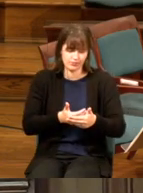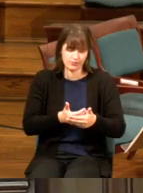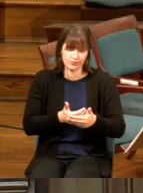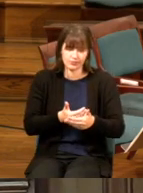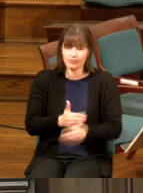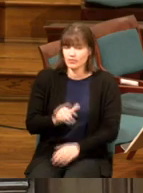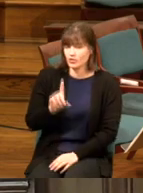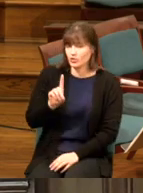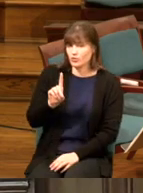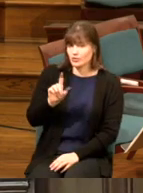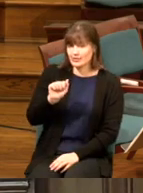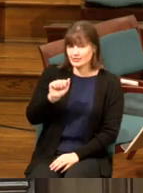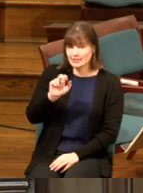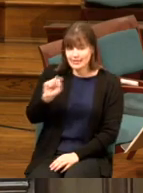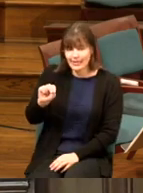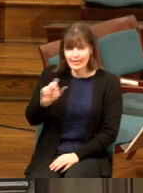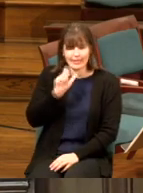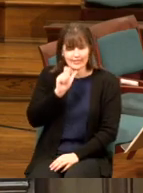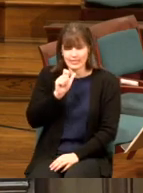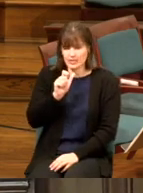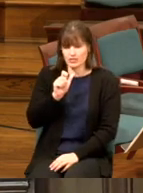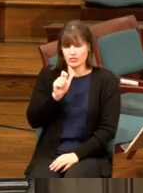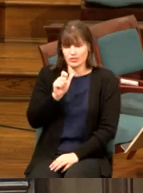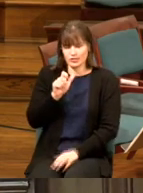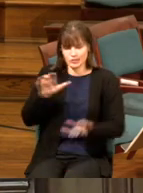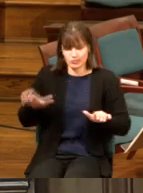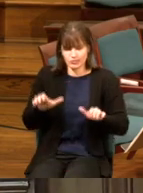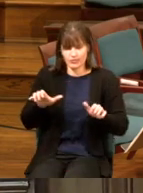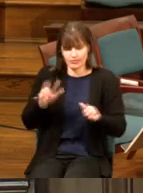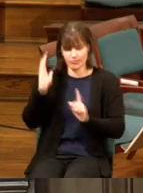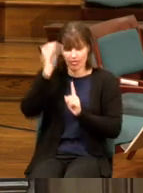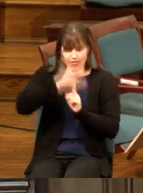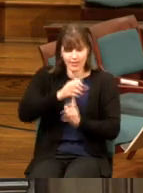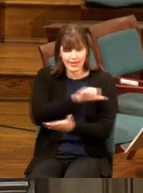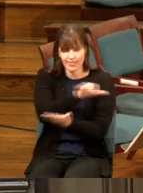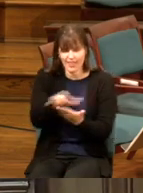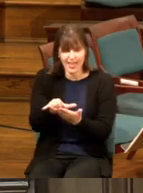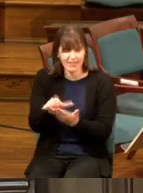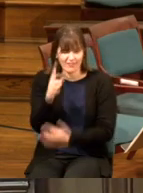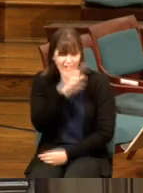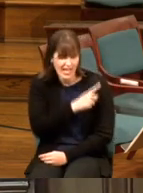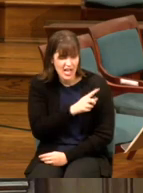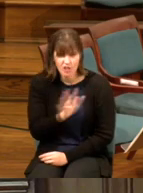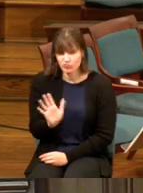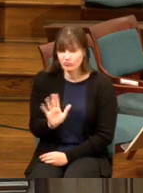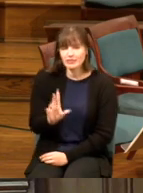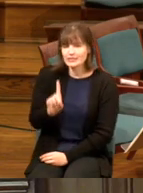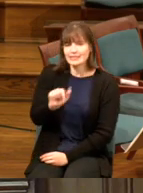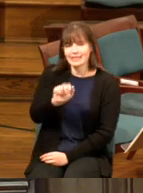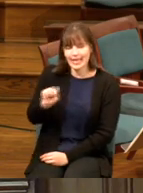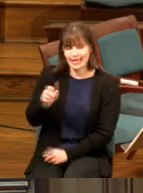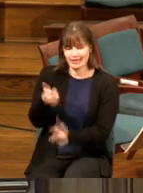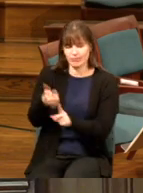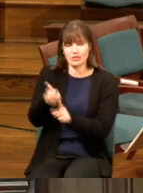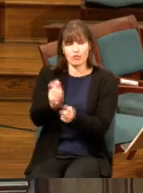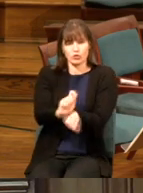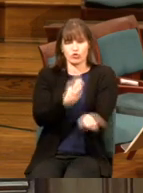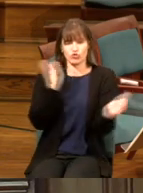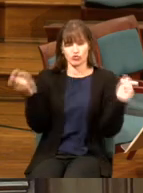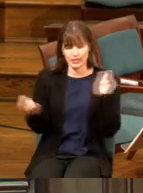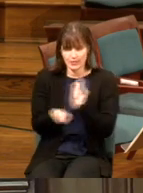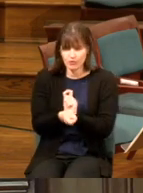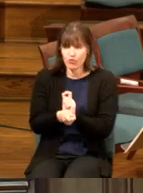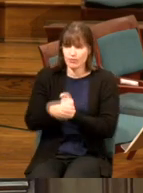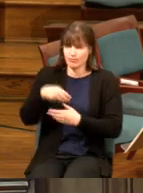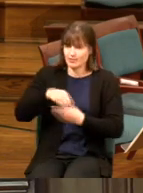just treat folks that way out of a vacuum. Dan had been so transformed by the life and